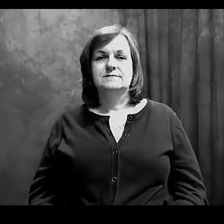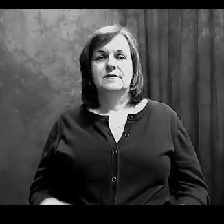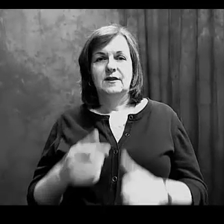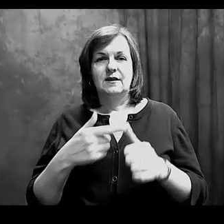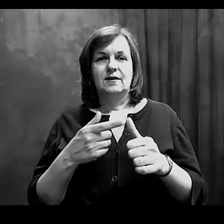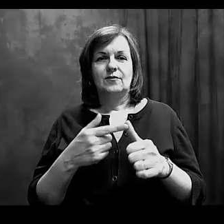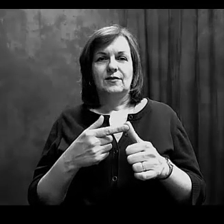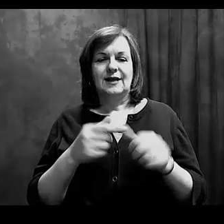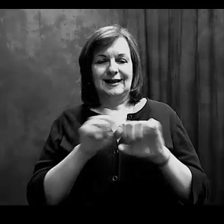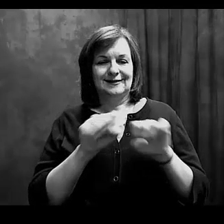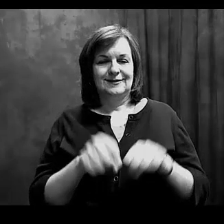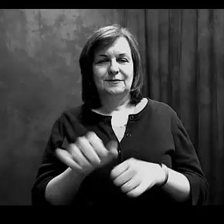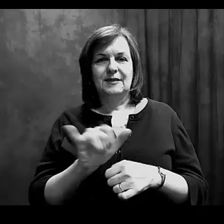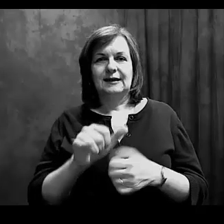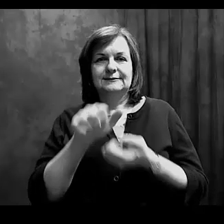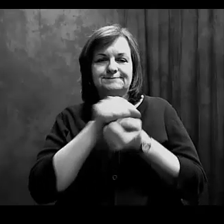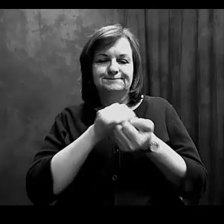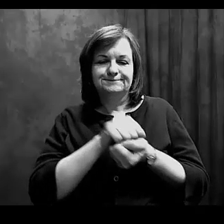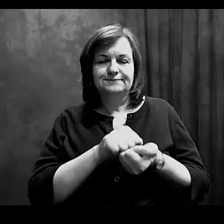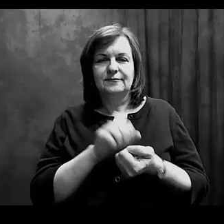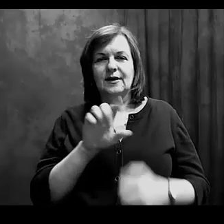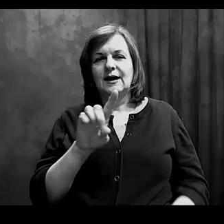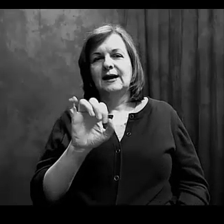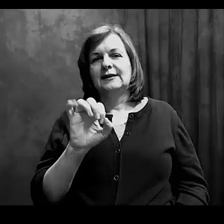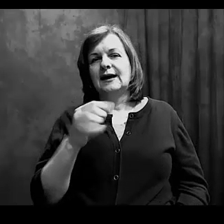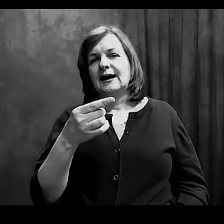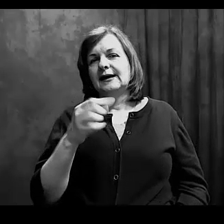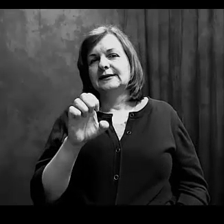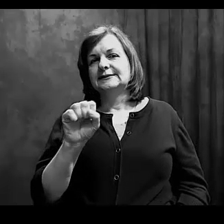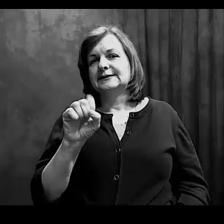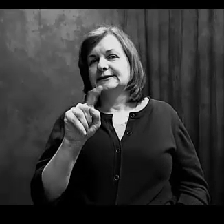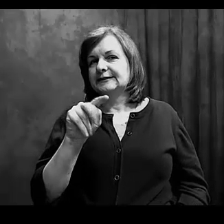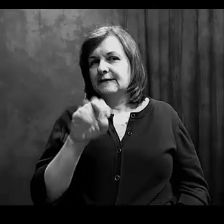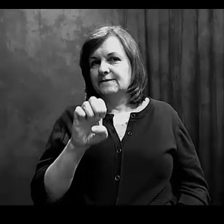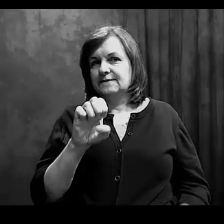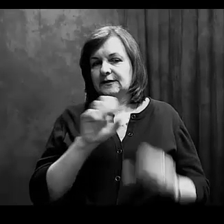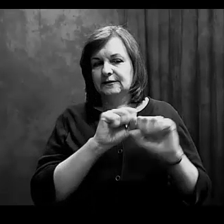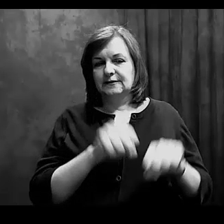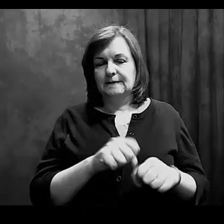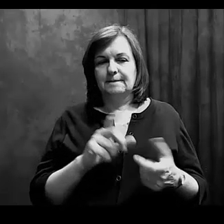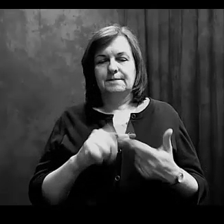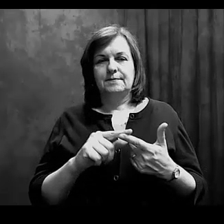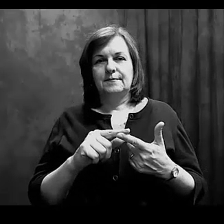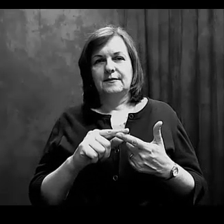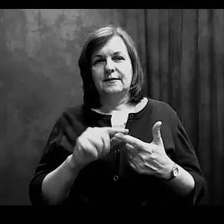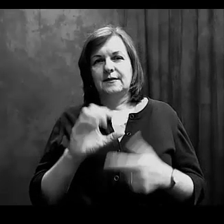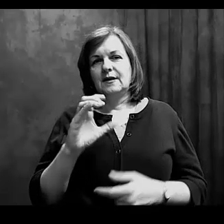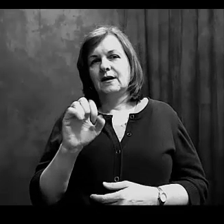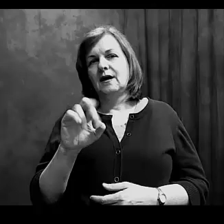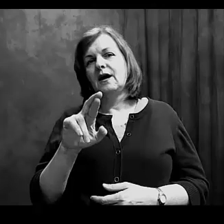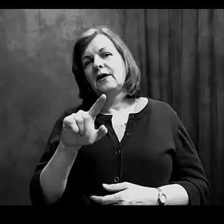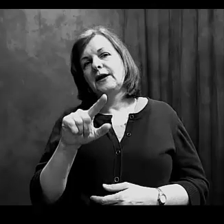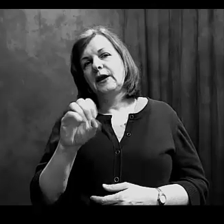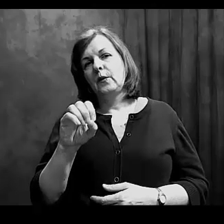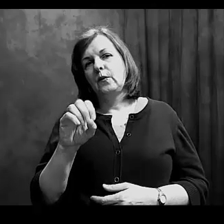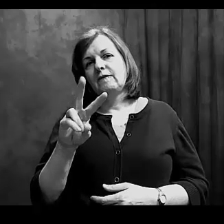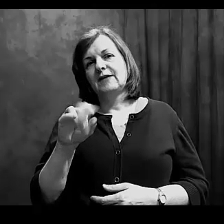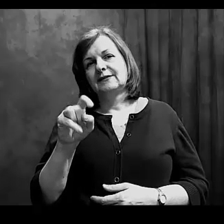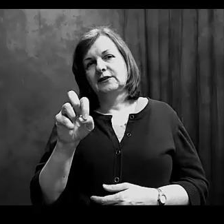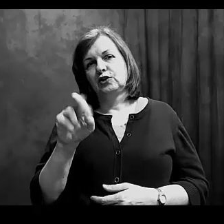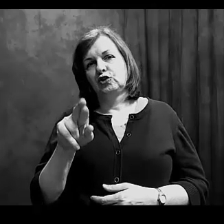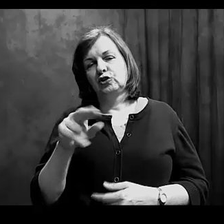So we look at digestive systems. We look at cardiovascular systems.